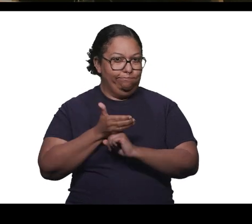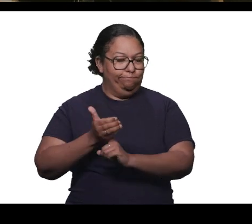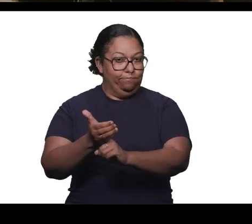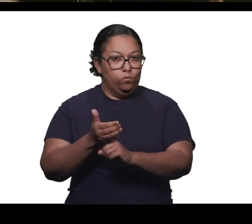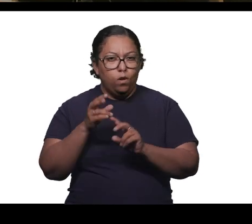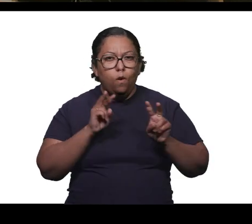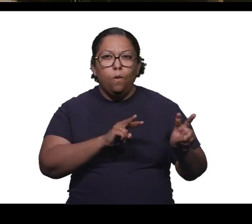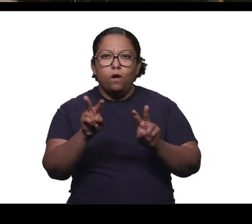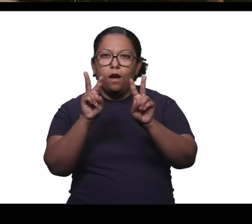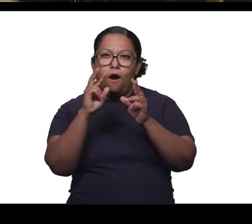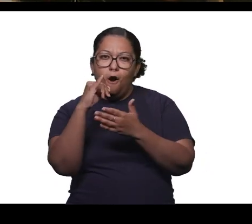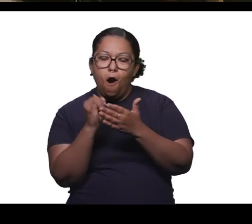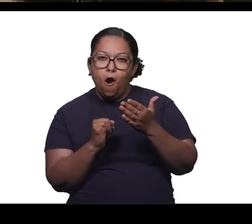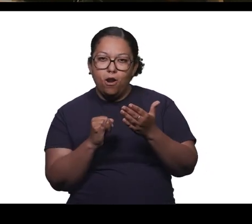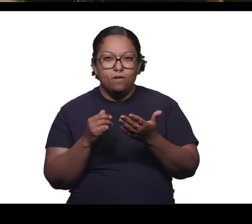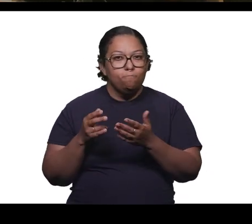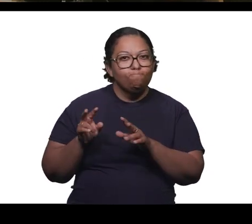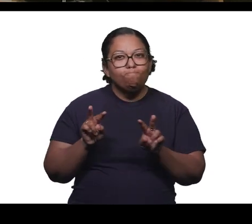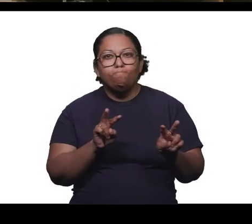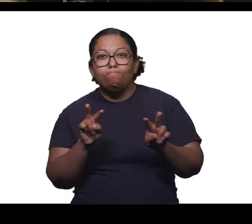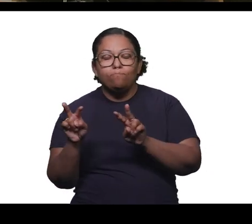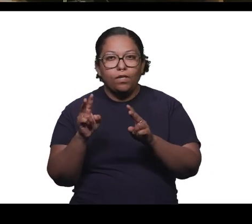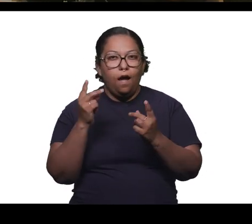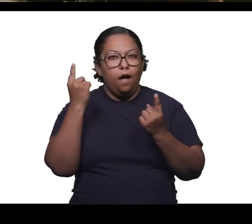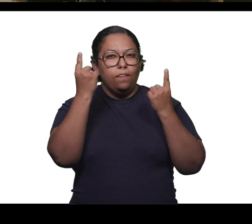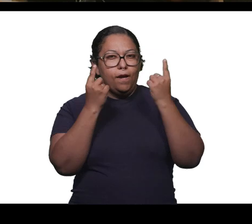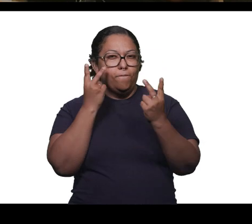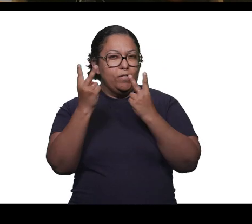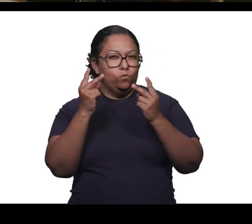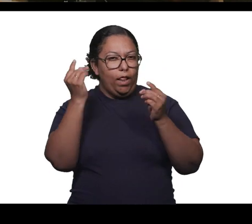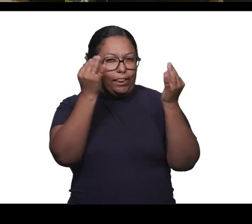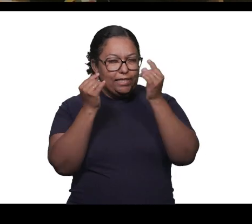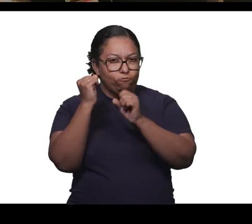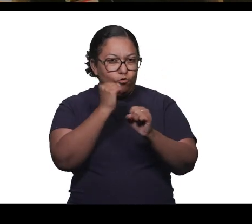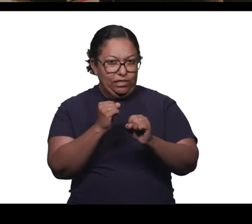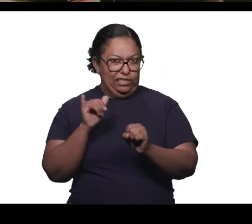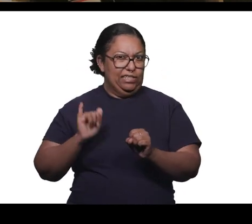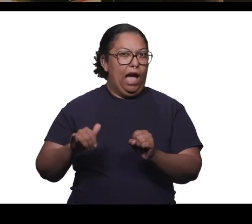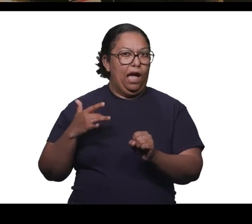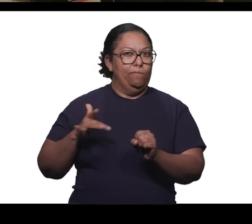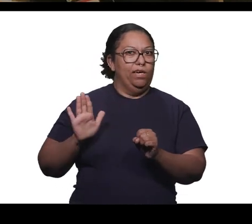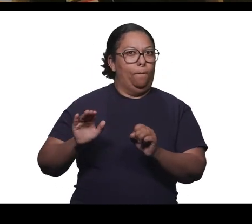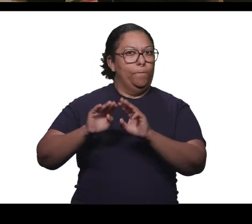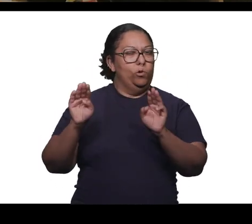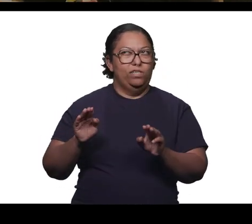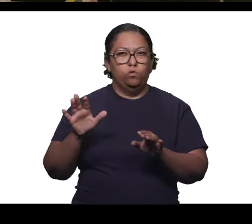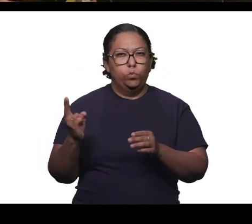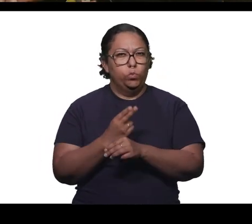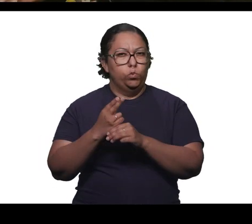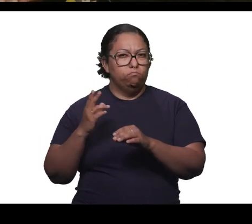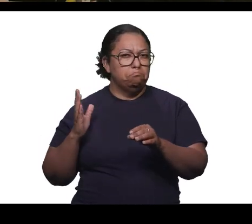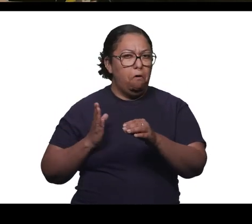visual thinking strategies, which has been in museums for maybe over 30 years. And it's where we ask these